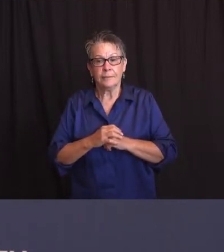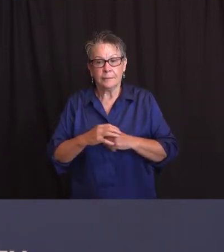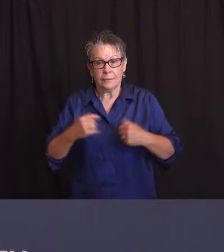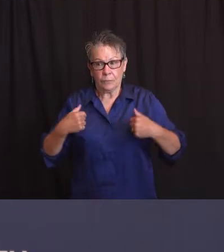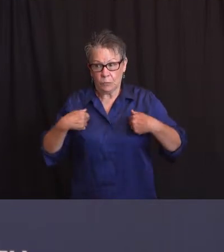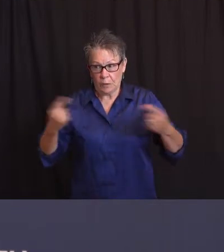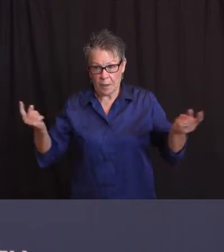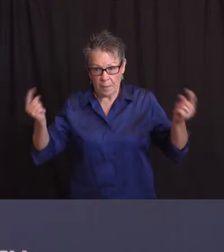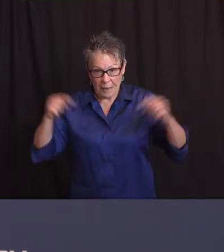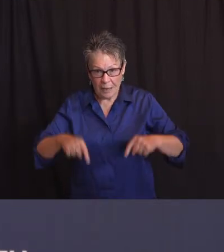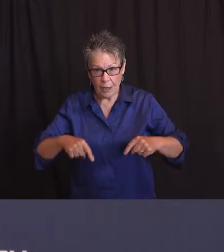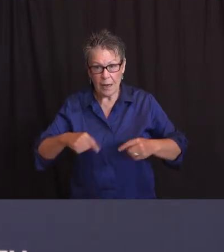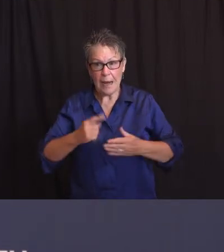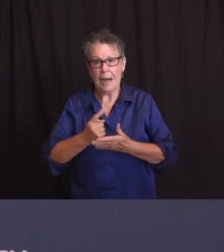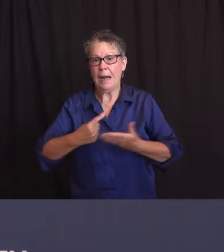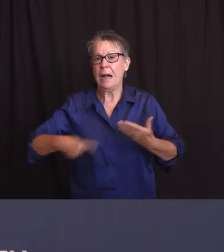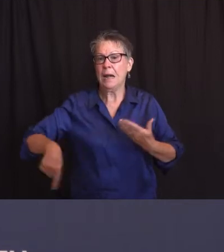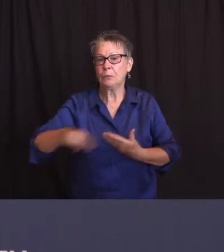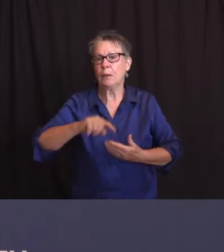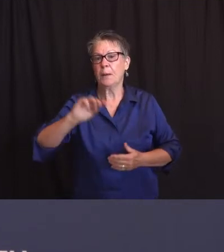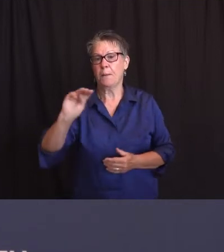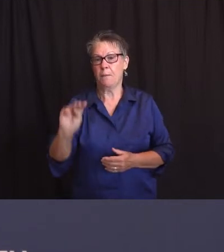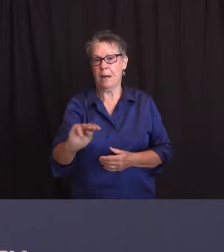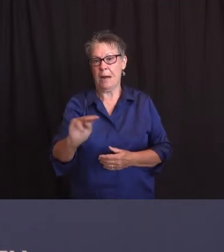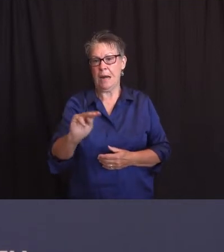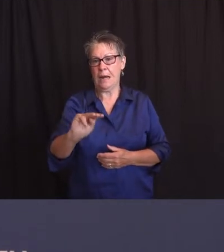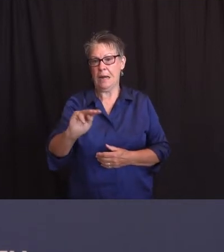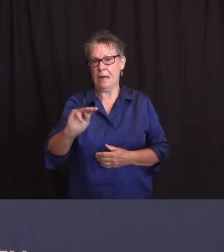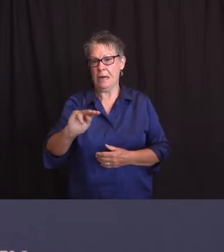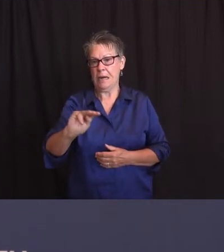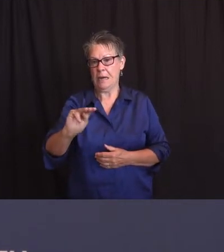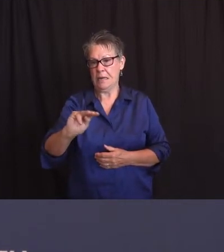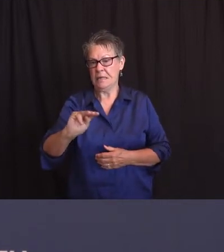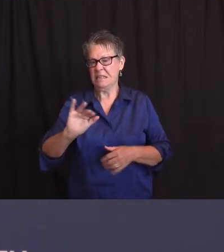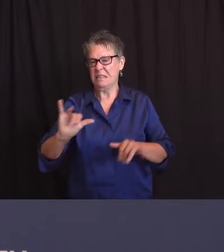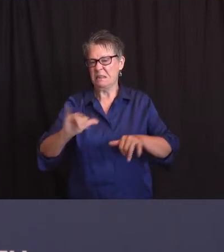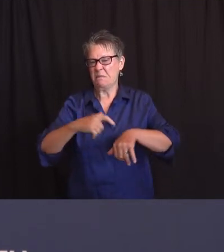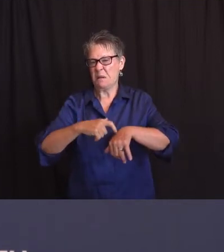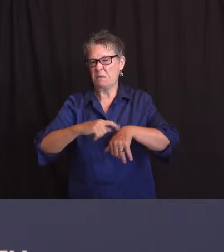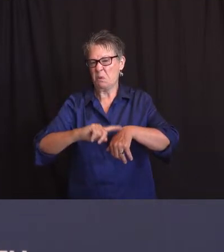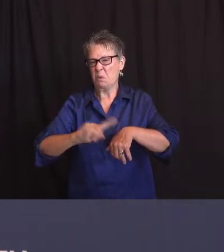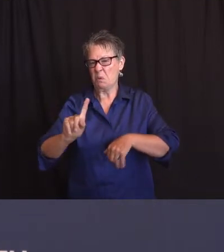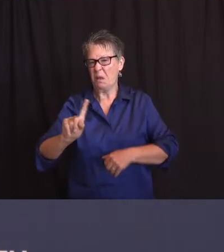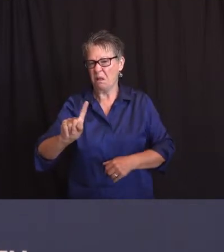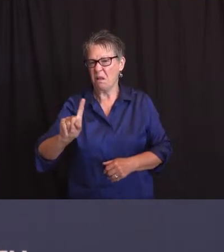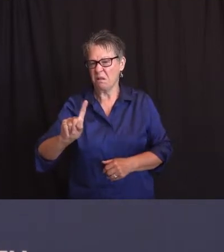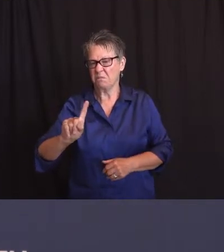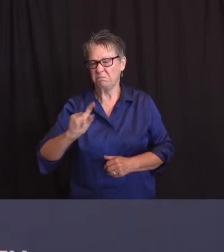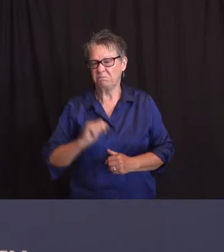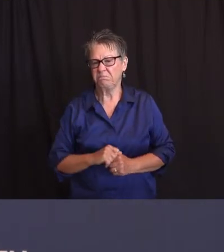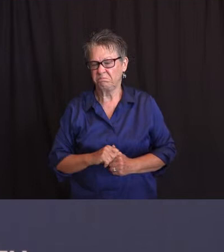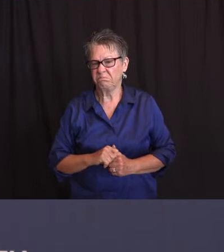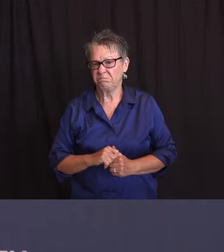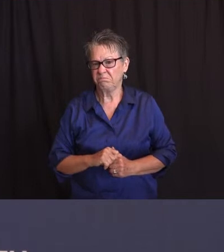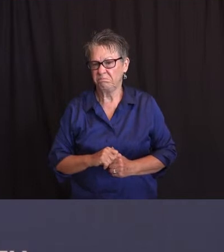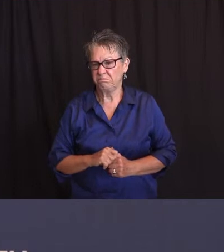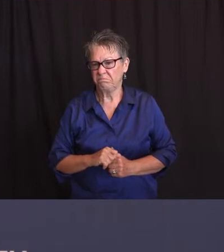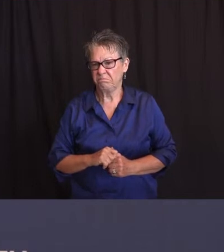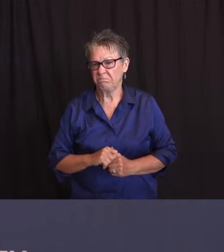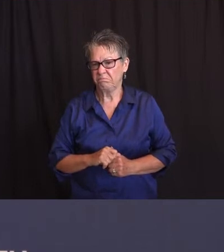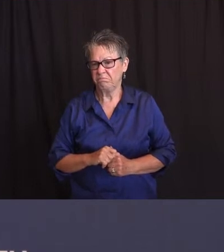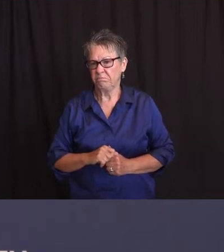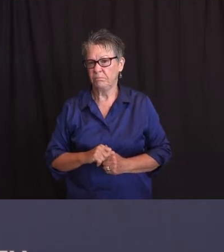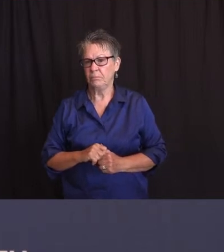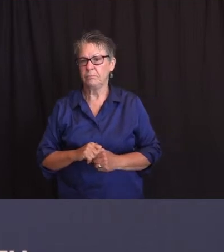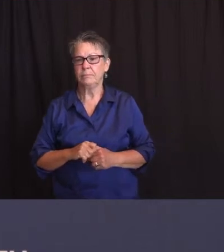hear otherwise, a week from today at the same time. Again, our plea continues to be, and by the